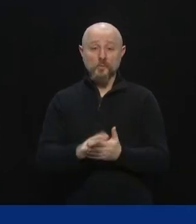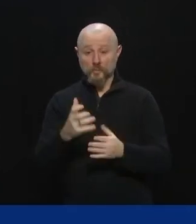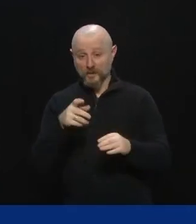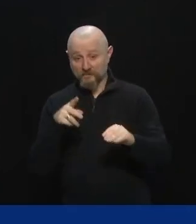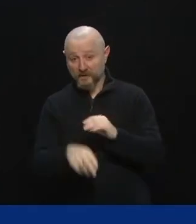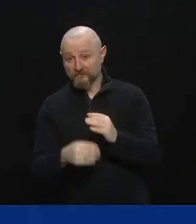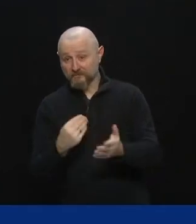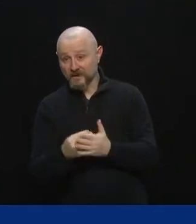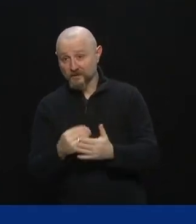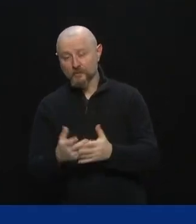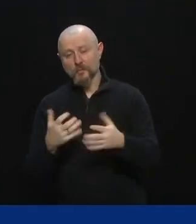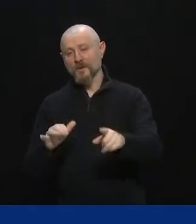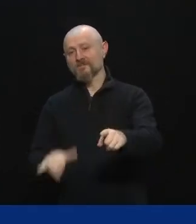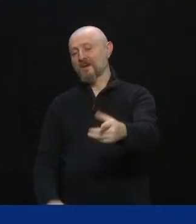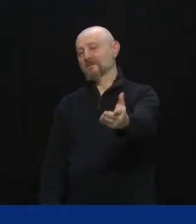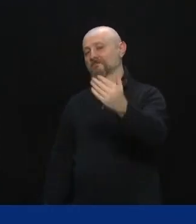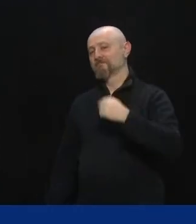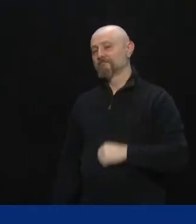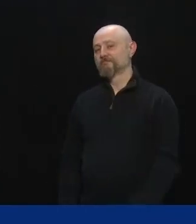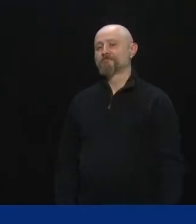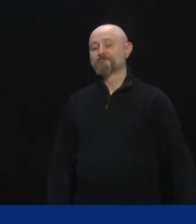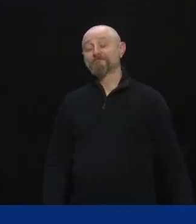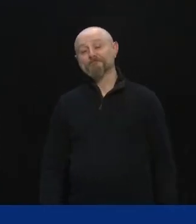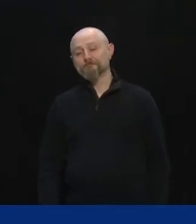place. With respect to our